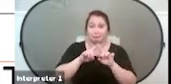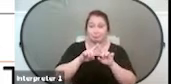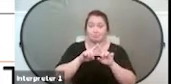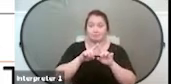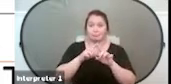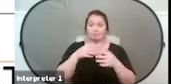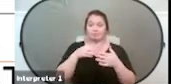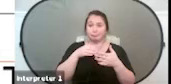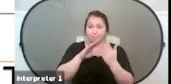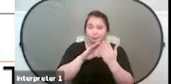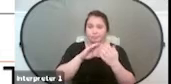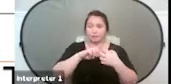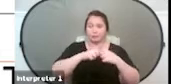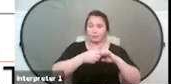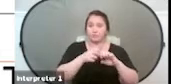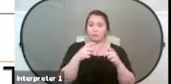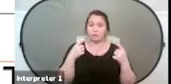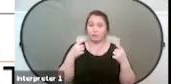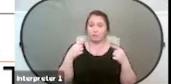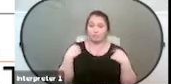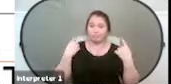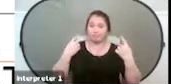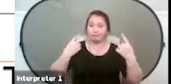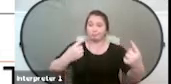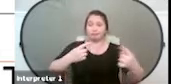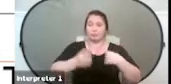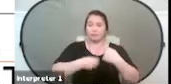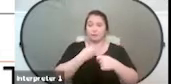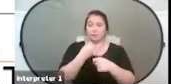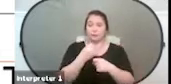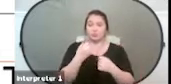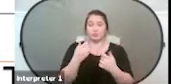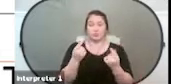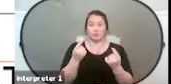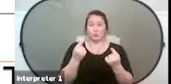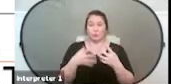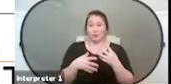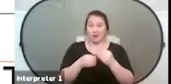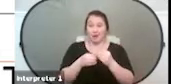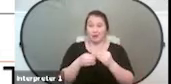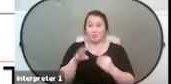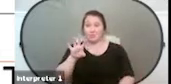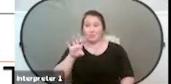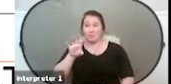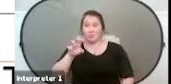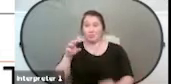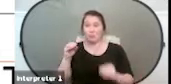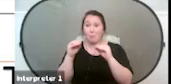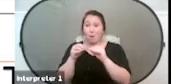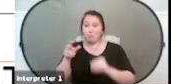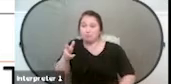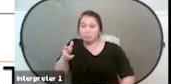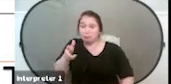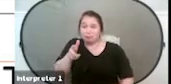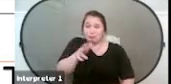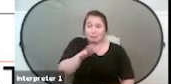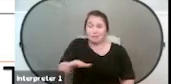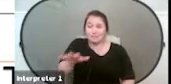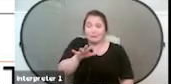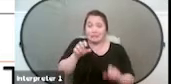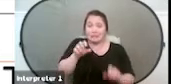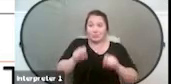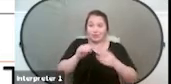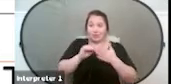campus that involved everything from putting 400 more parking spots on the campus to get students out of the neighborhood